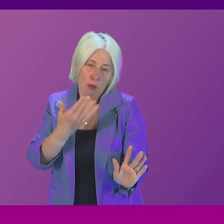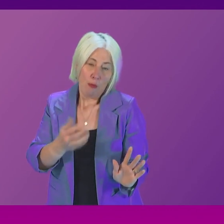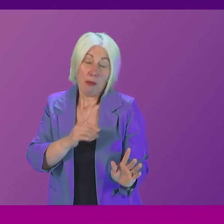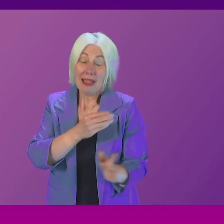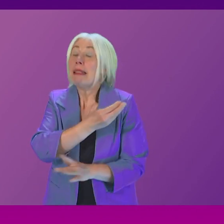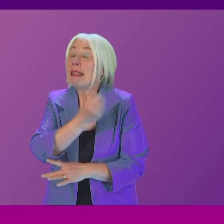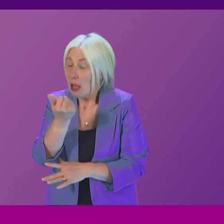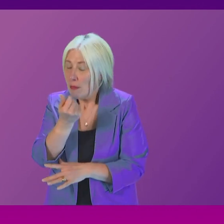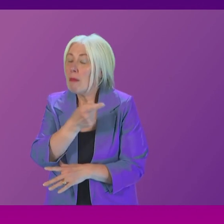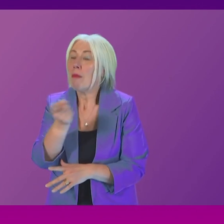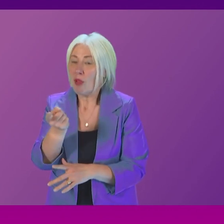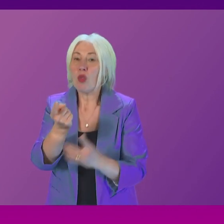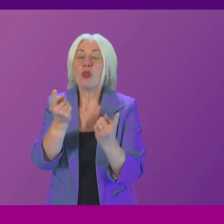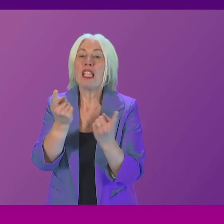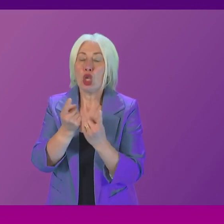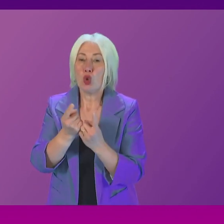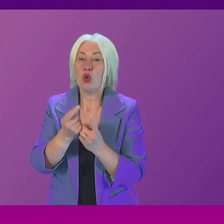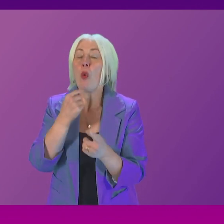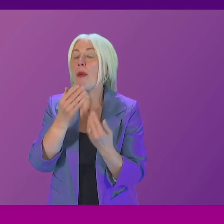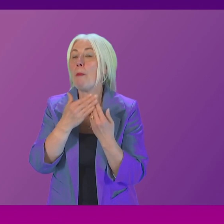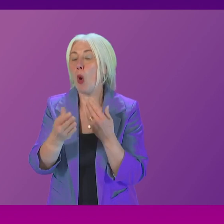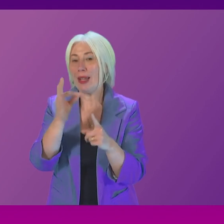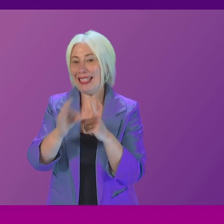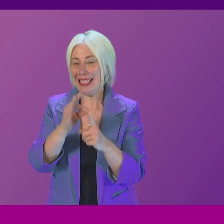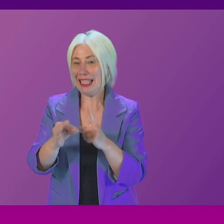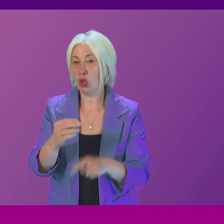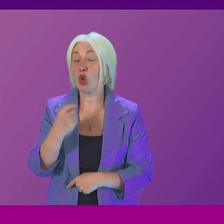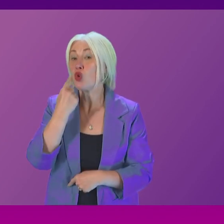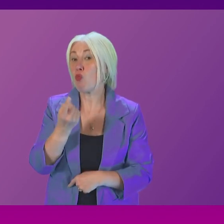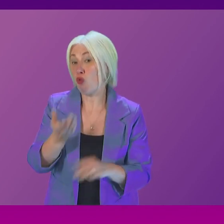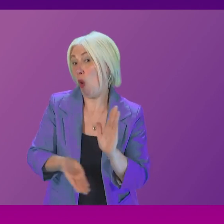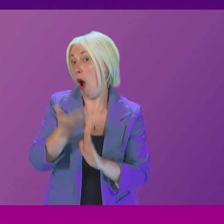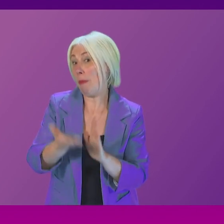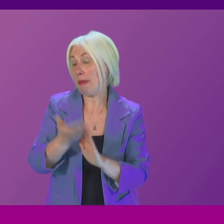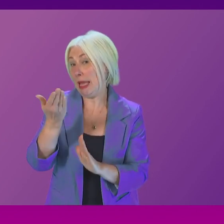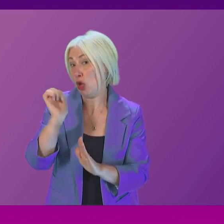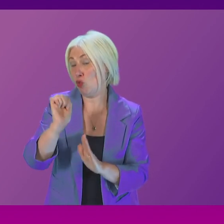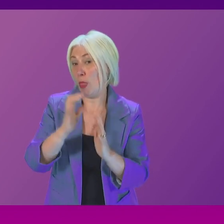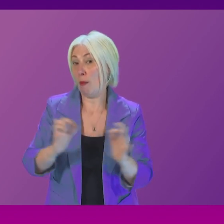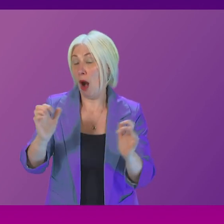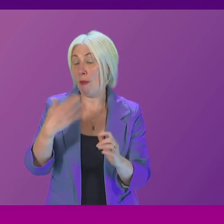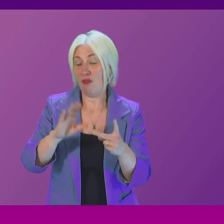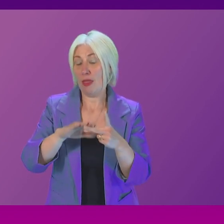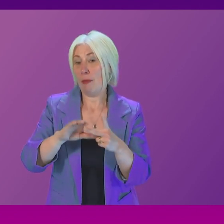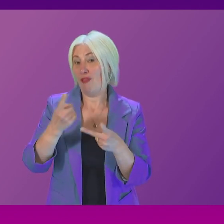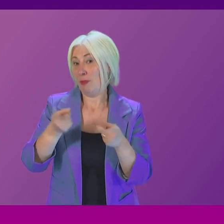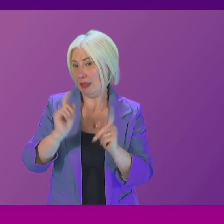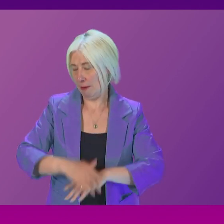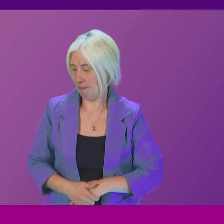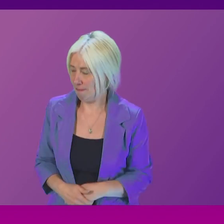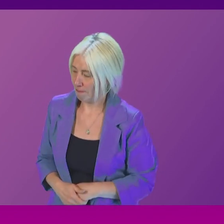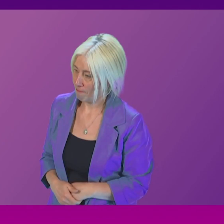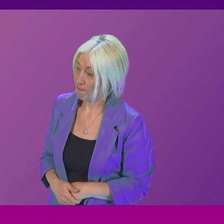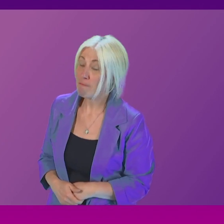of these issues will be dealt with in detail in an update to Parliament tomorrow by the Deputy First Minister. Thank you for